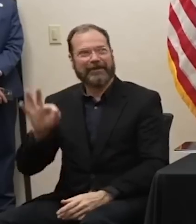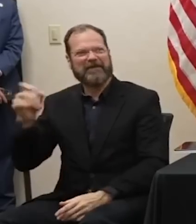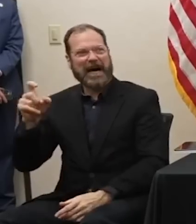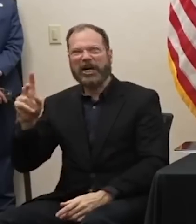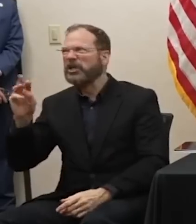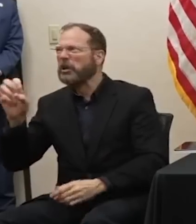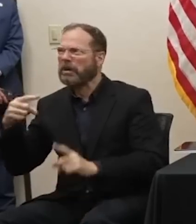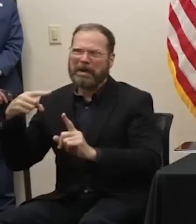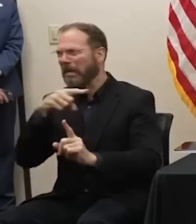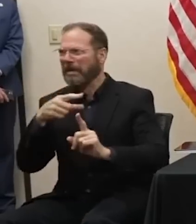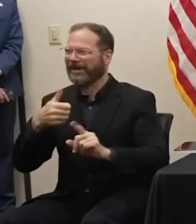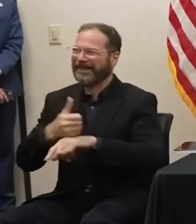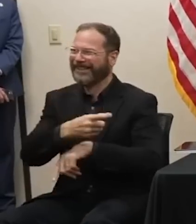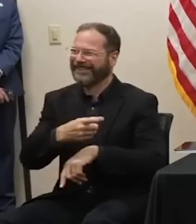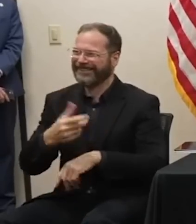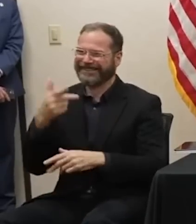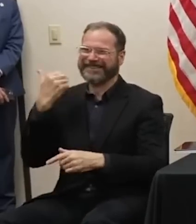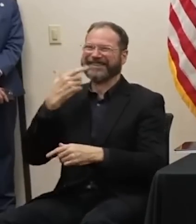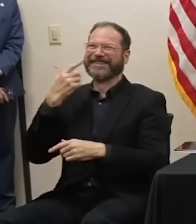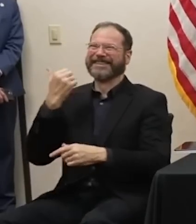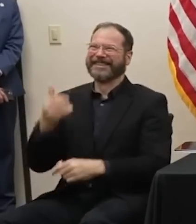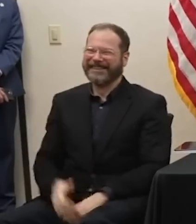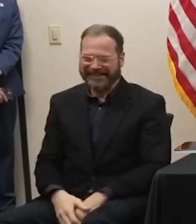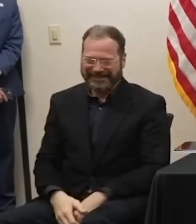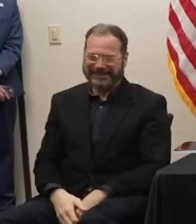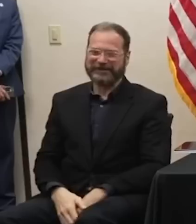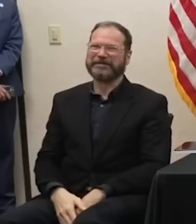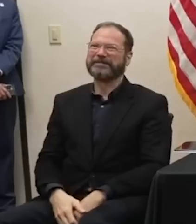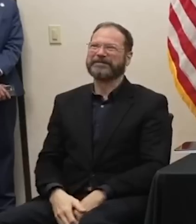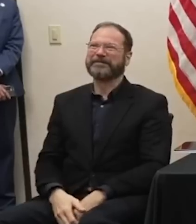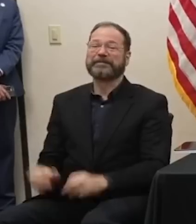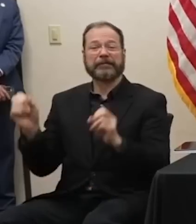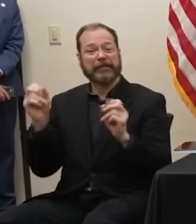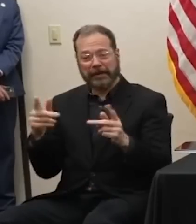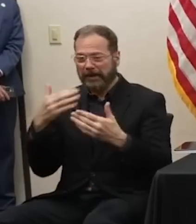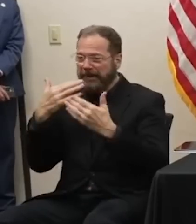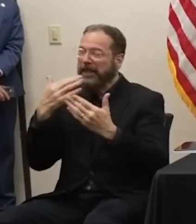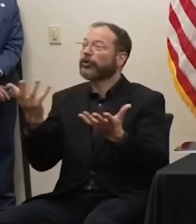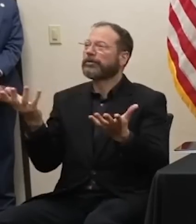week. Fox News caused the power to go out.